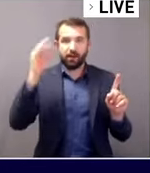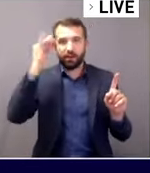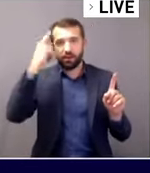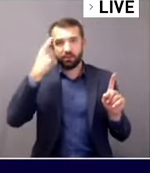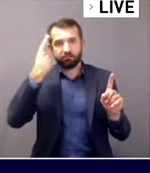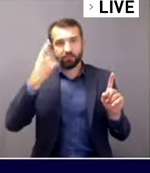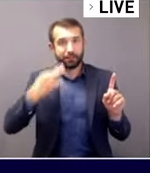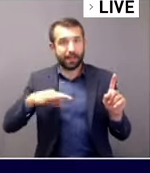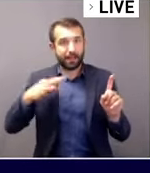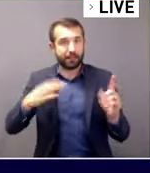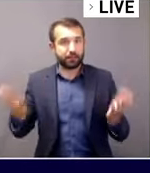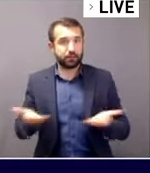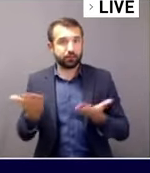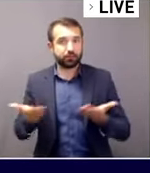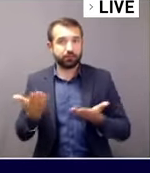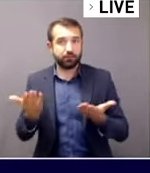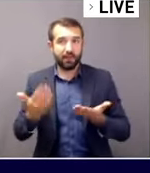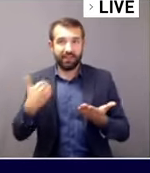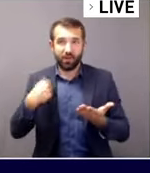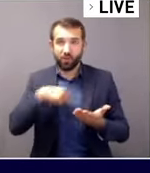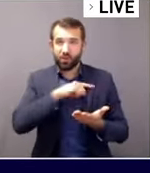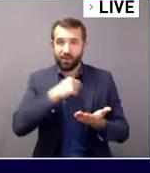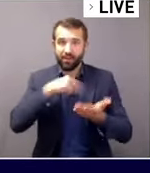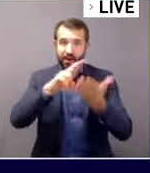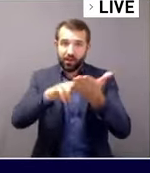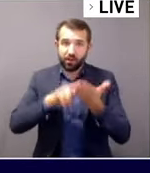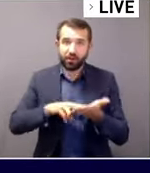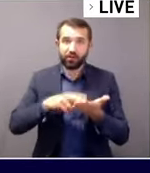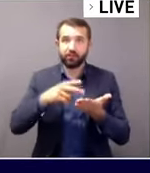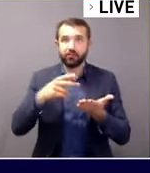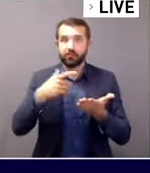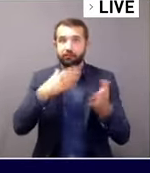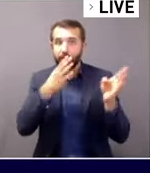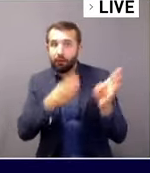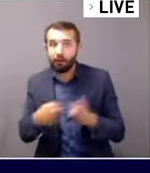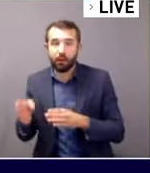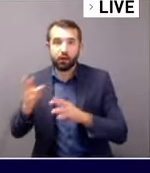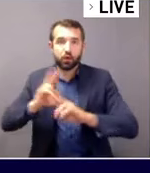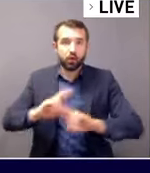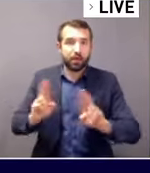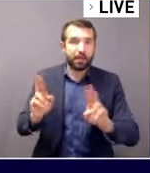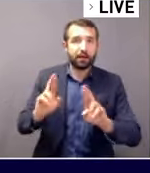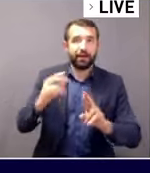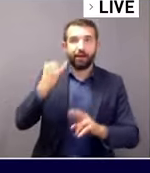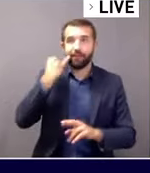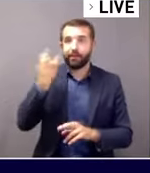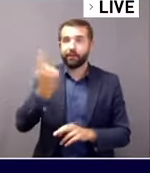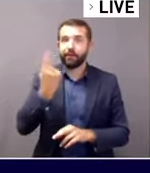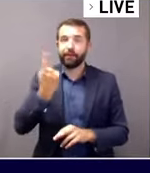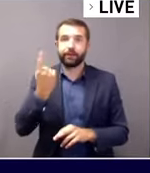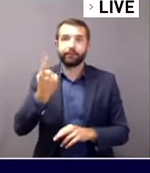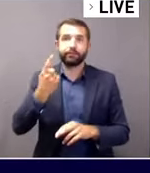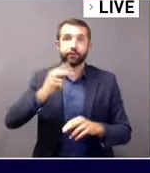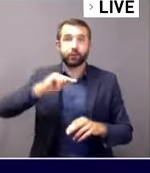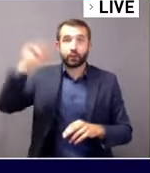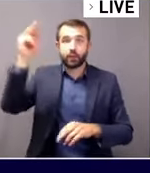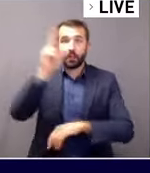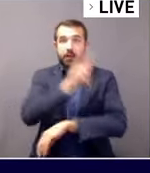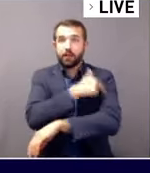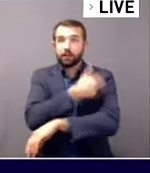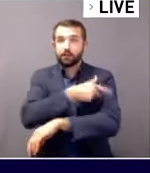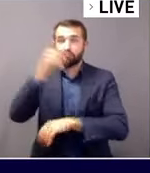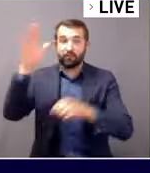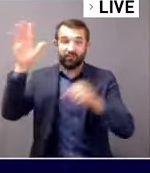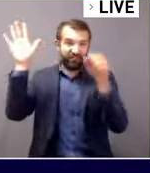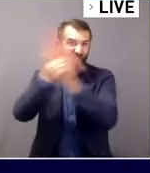in place to make sure that patients who need to be transferred, you know, between hospitals that may not be affiliated with one another, can, you